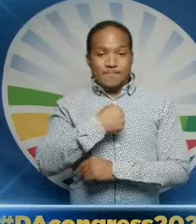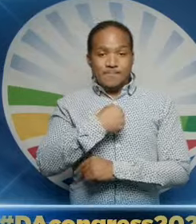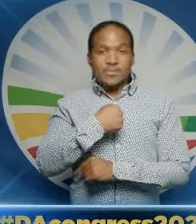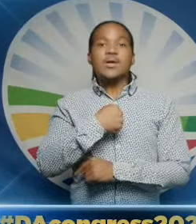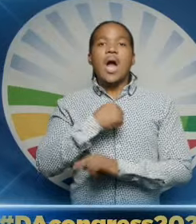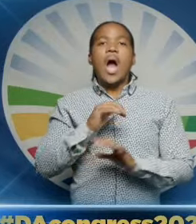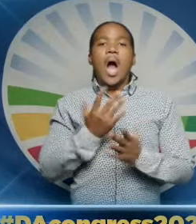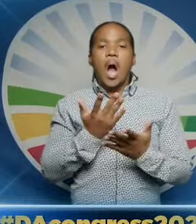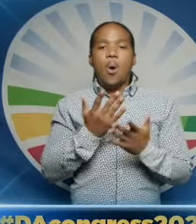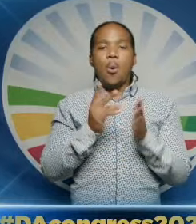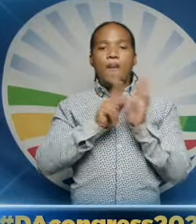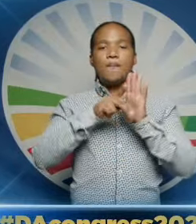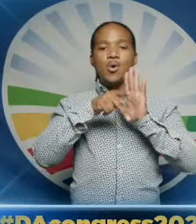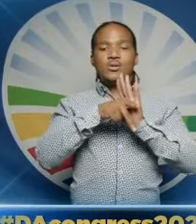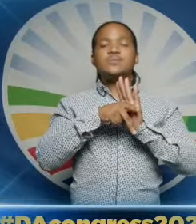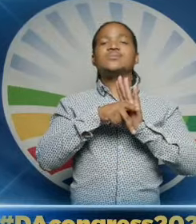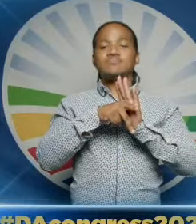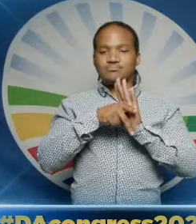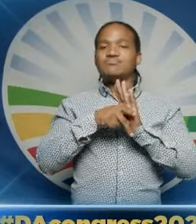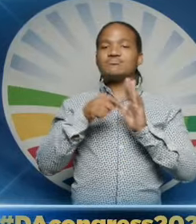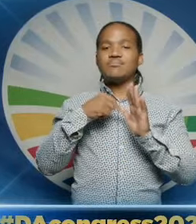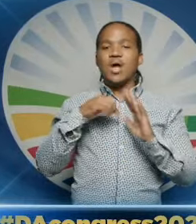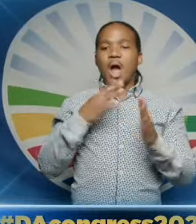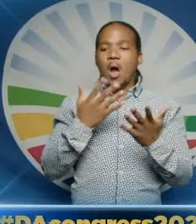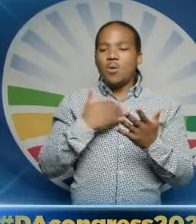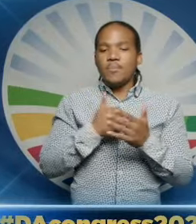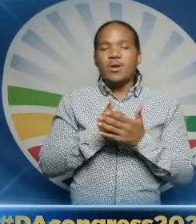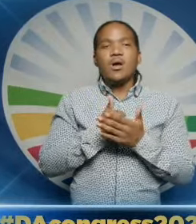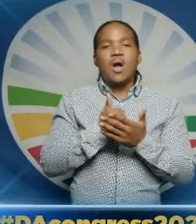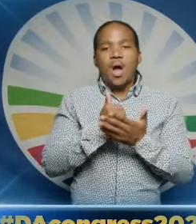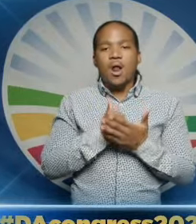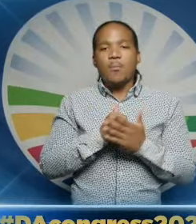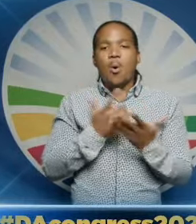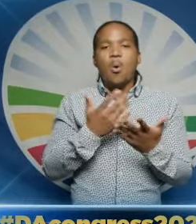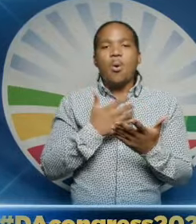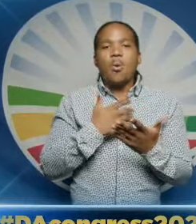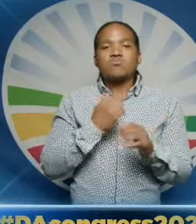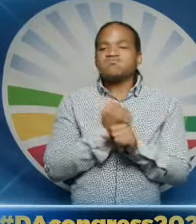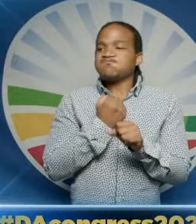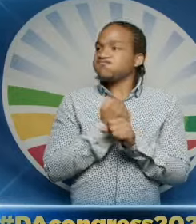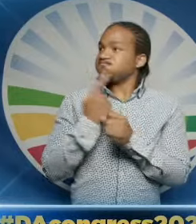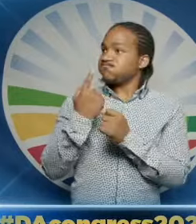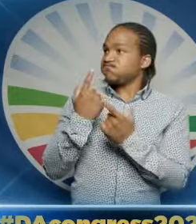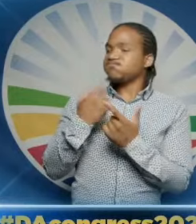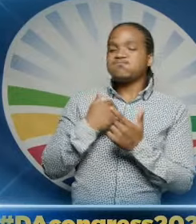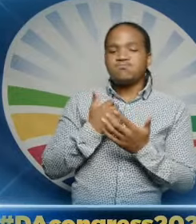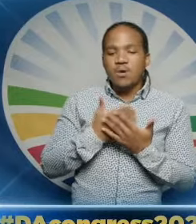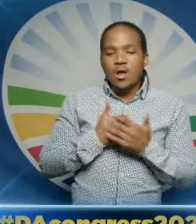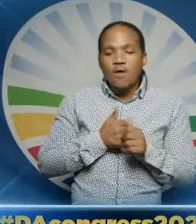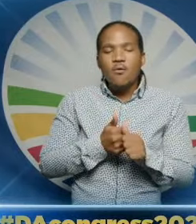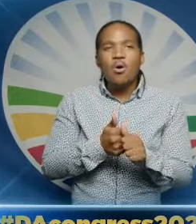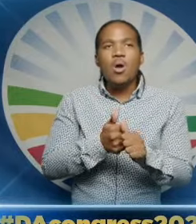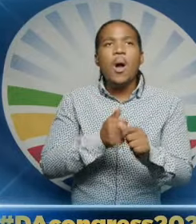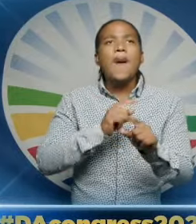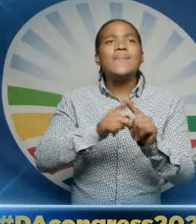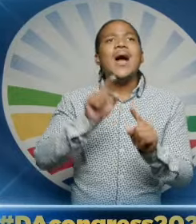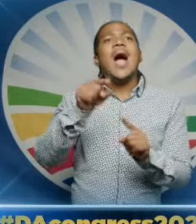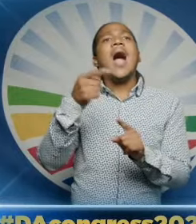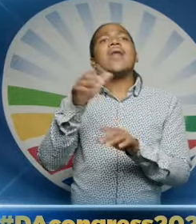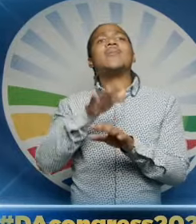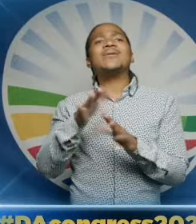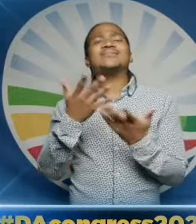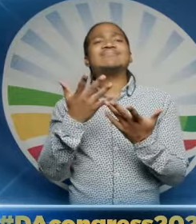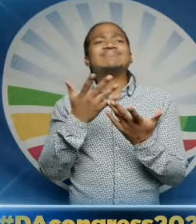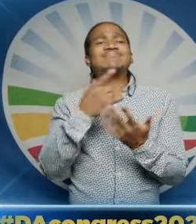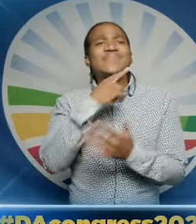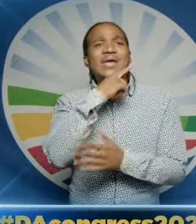the DA's policies would guide how we perform in government. And so that's what I'm saying, while it may sound very